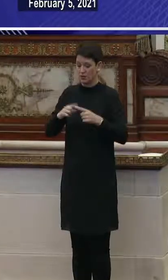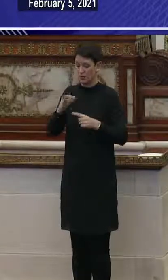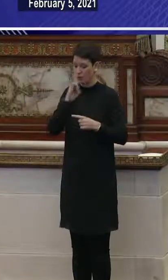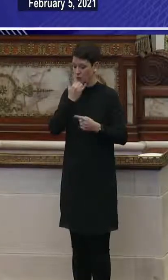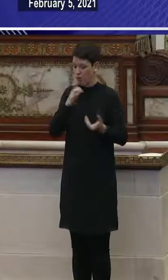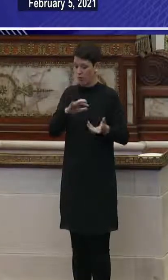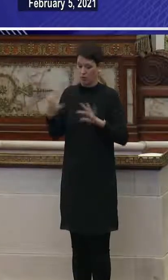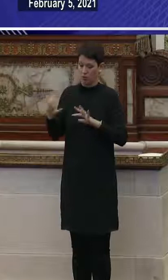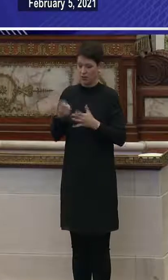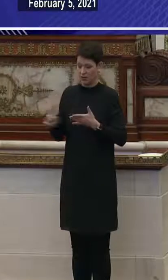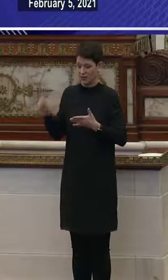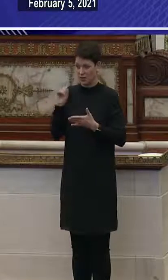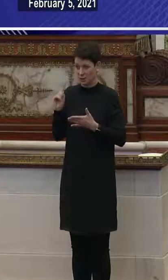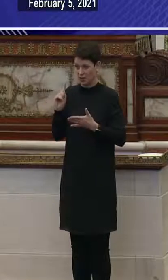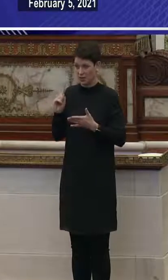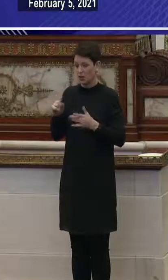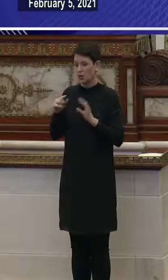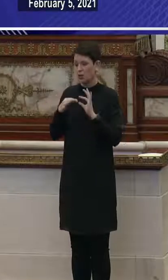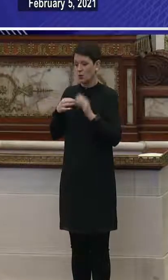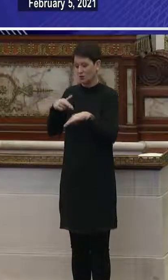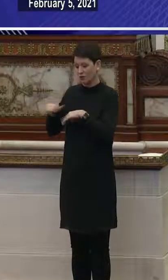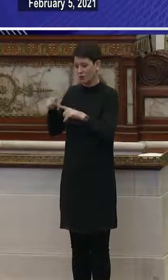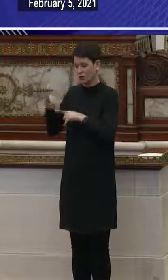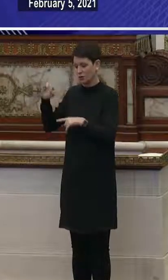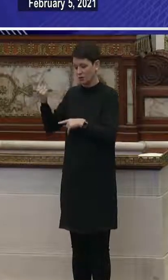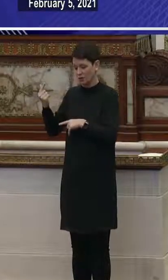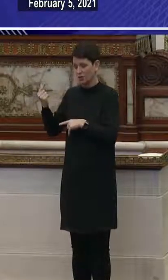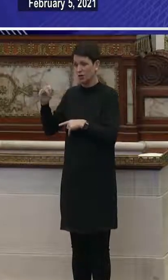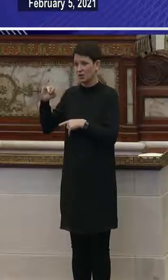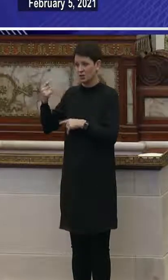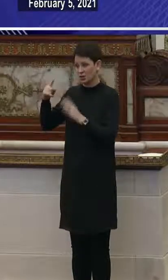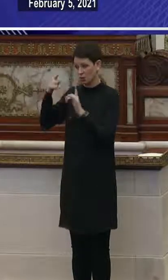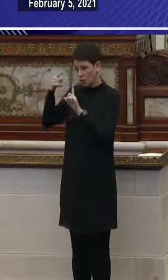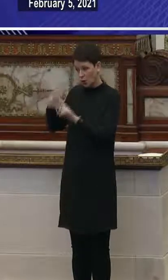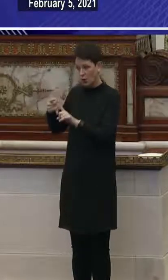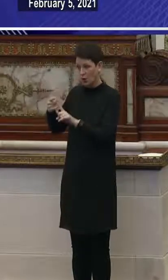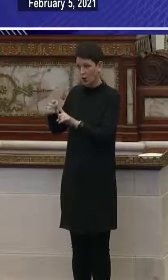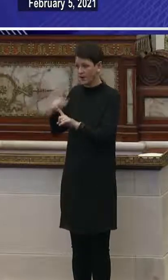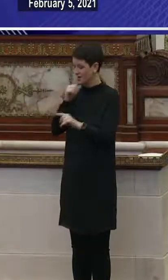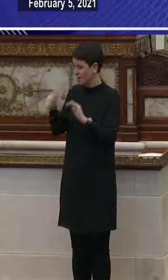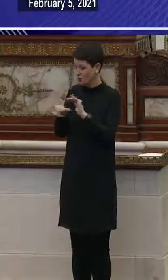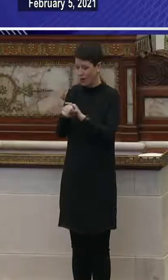last week, this was referred to the Inspector General. The goal of the Inspector General investigation